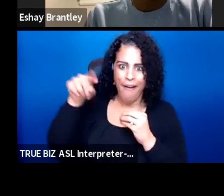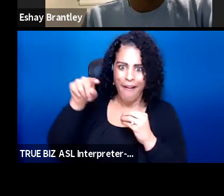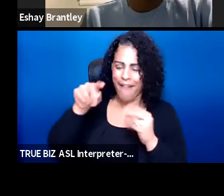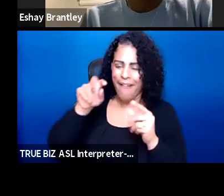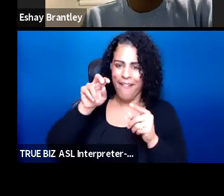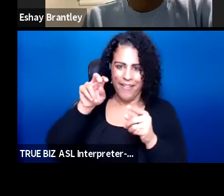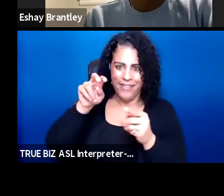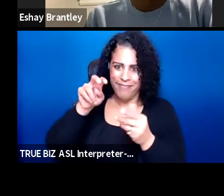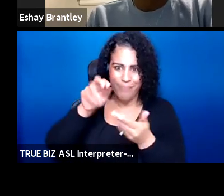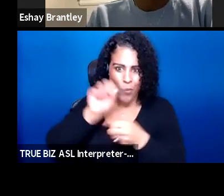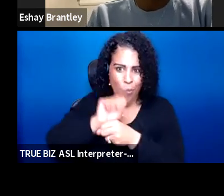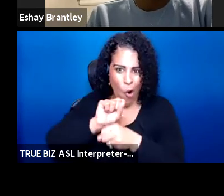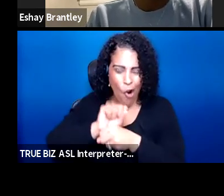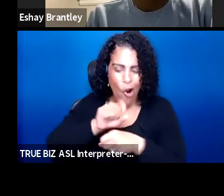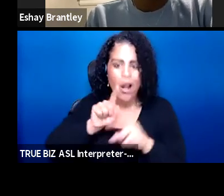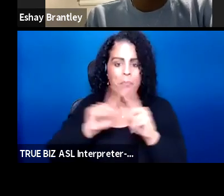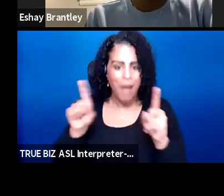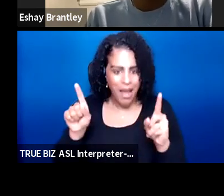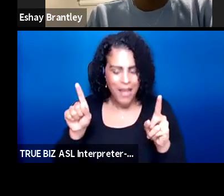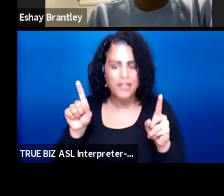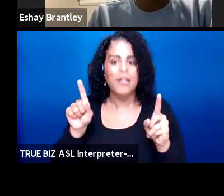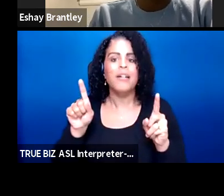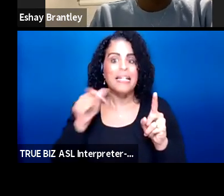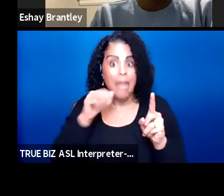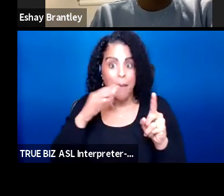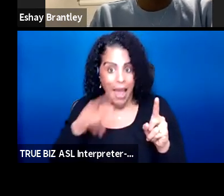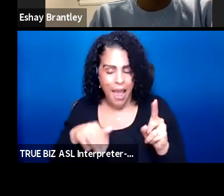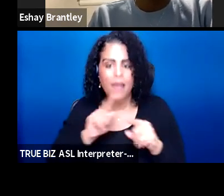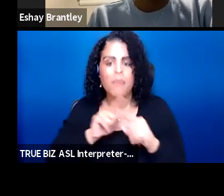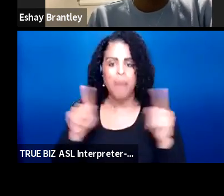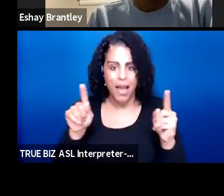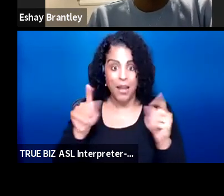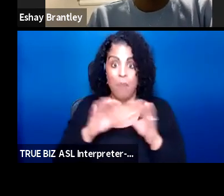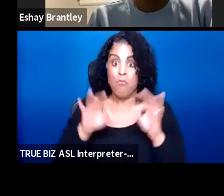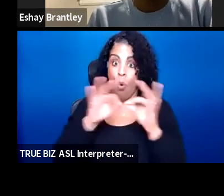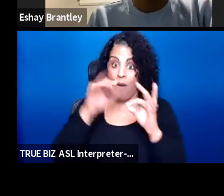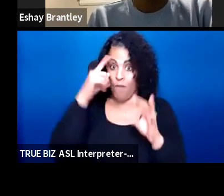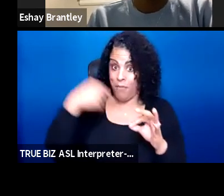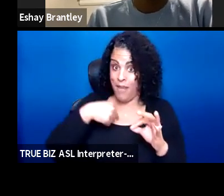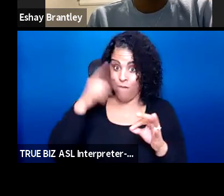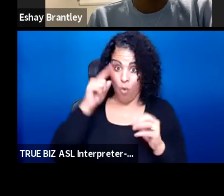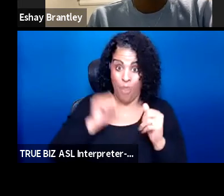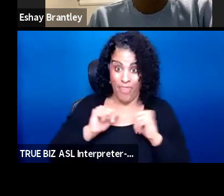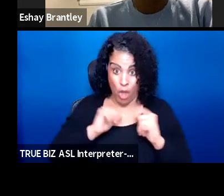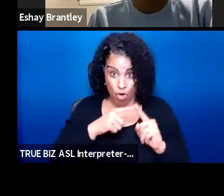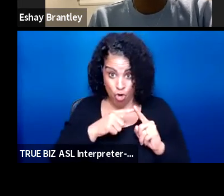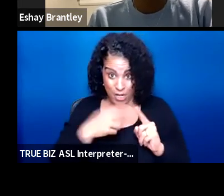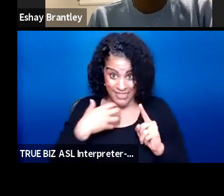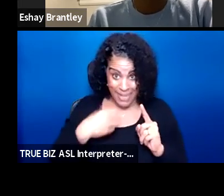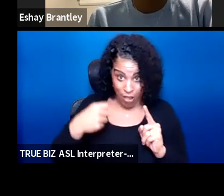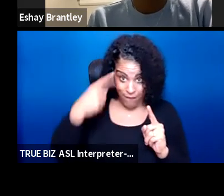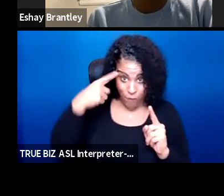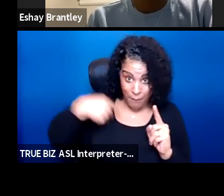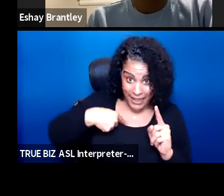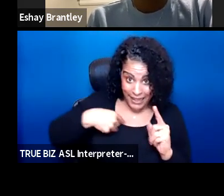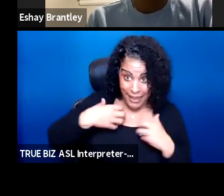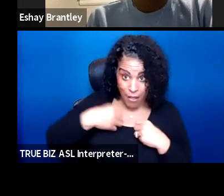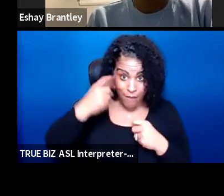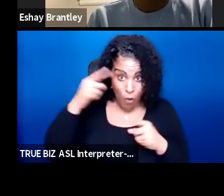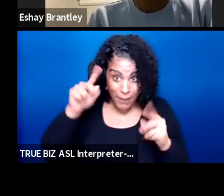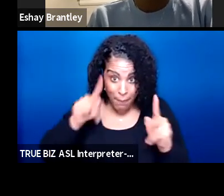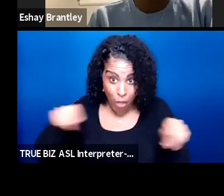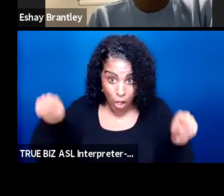you know, what's most important to me about theater is it healing me? Is it healing the people around me? And is